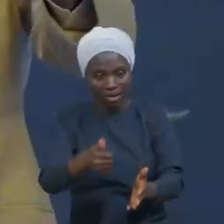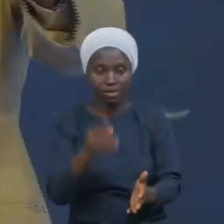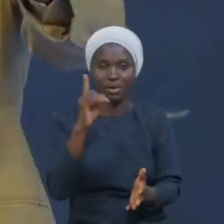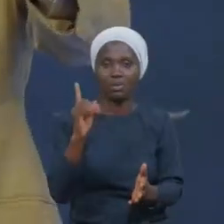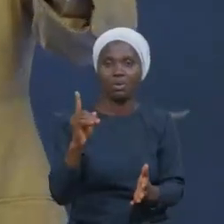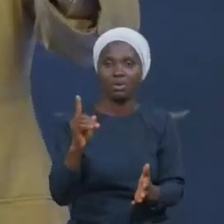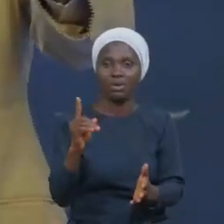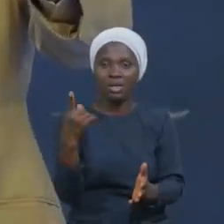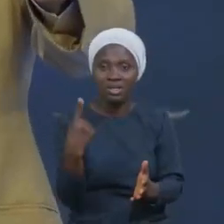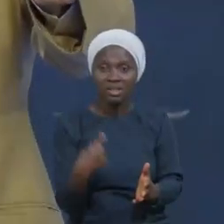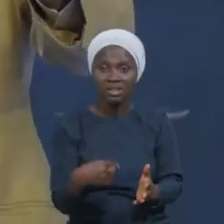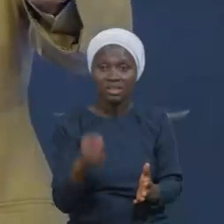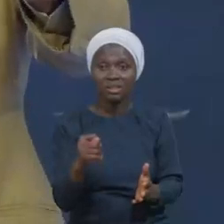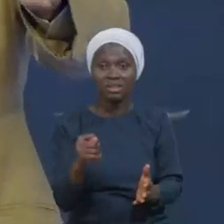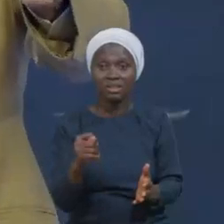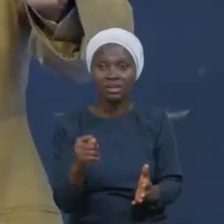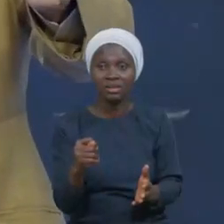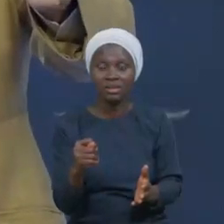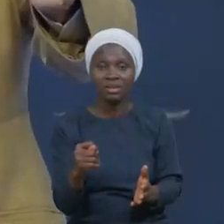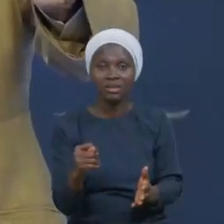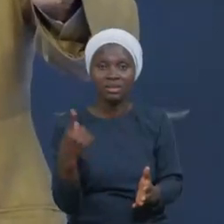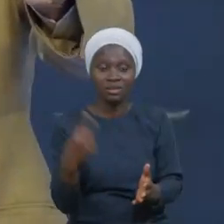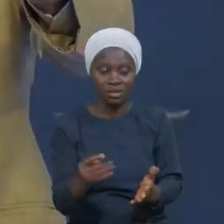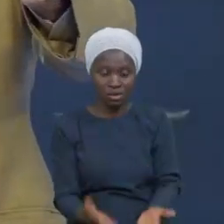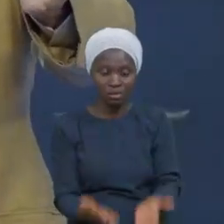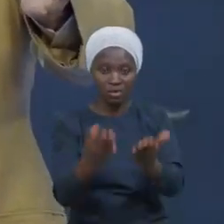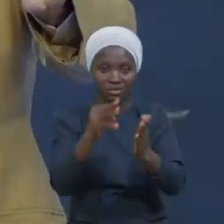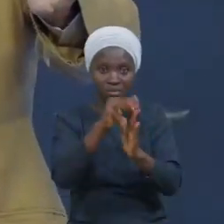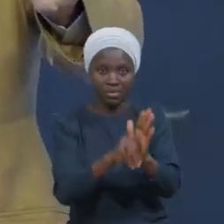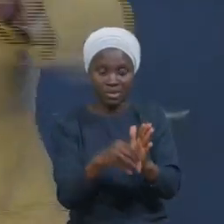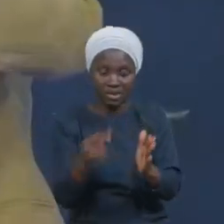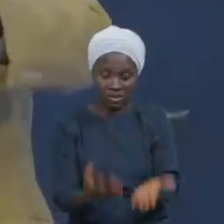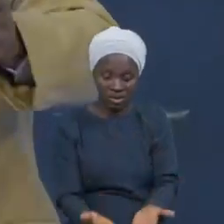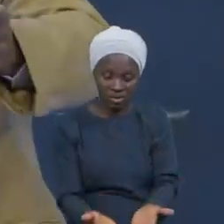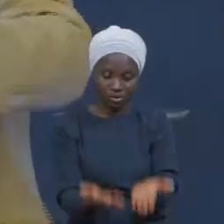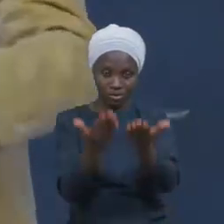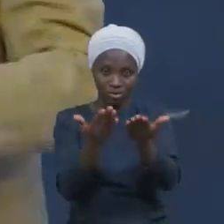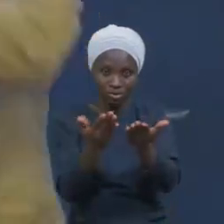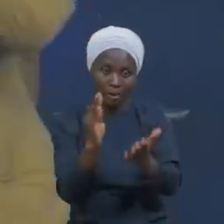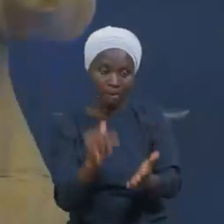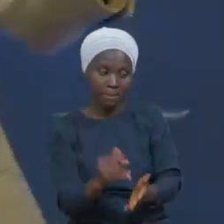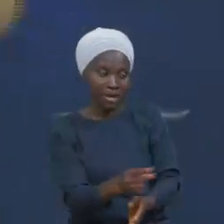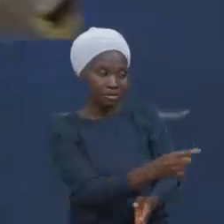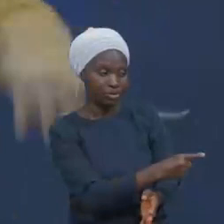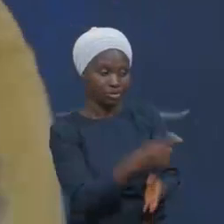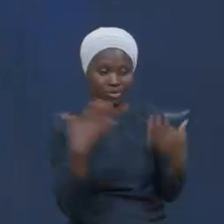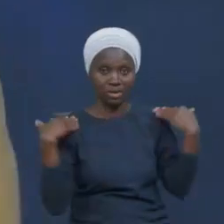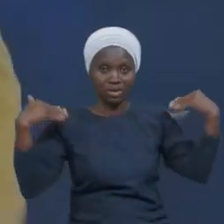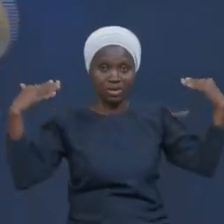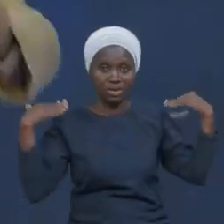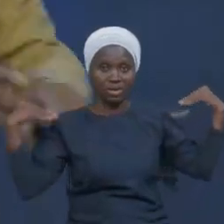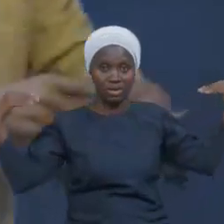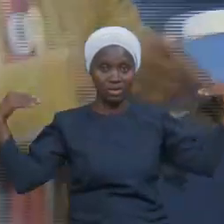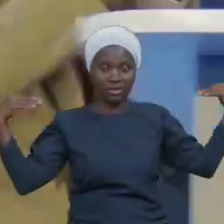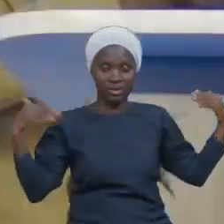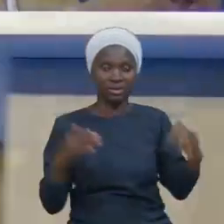one, the upliftment, exaltation by those angels, they